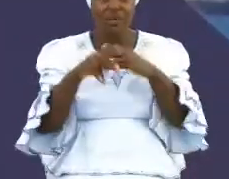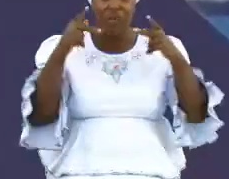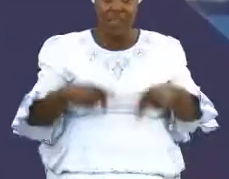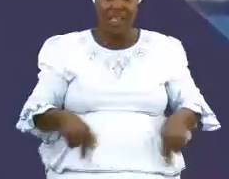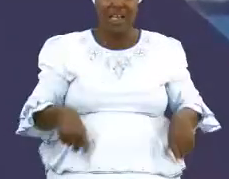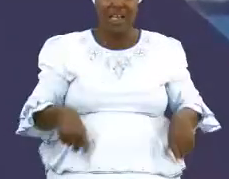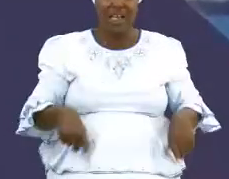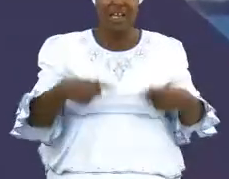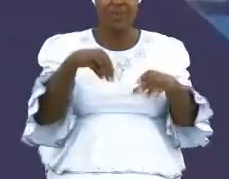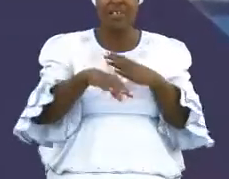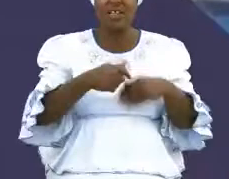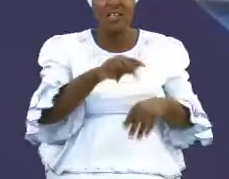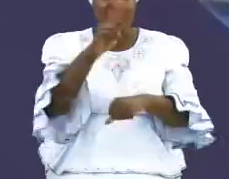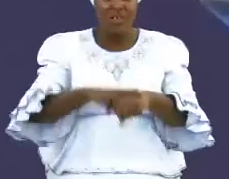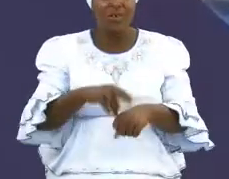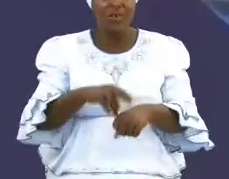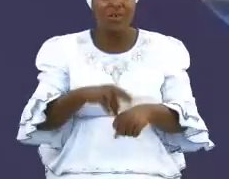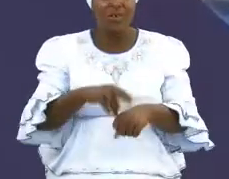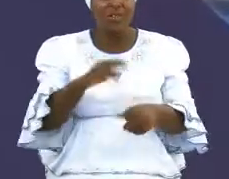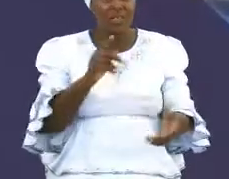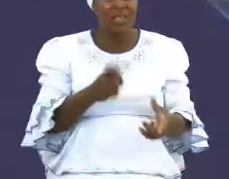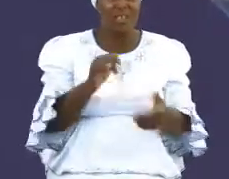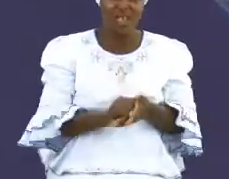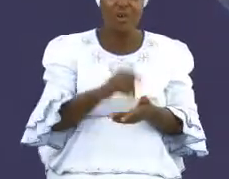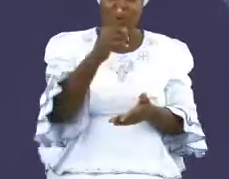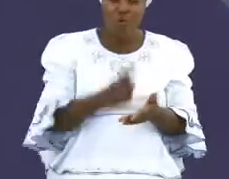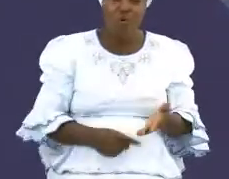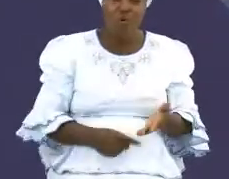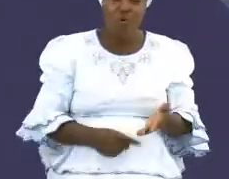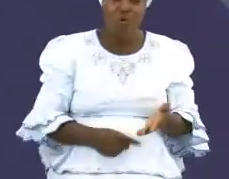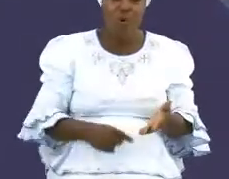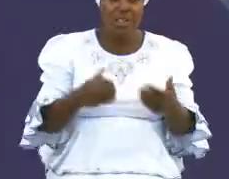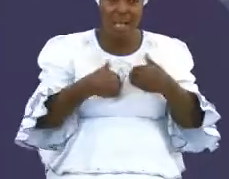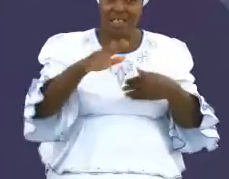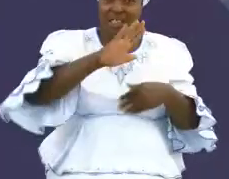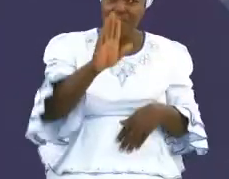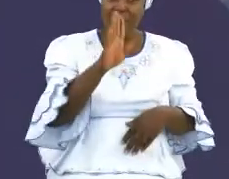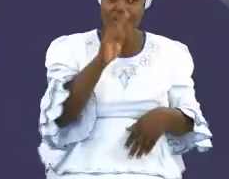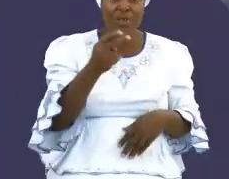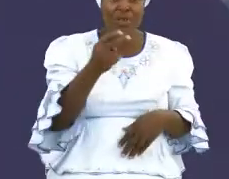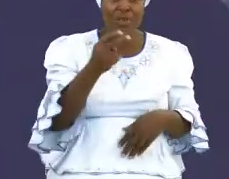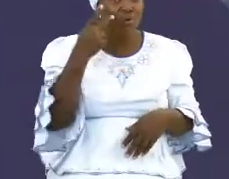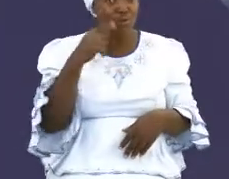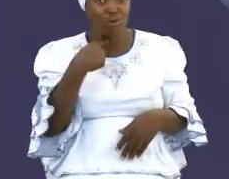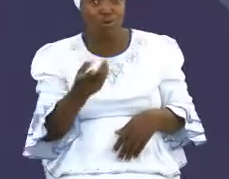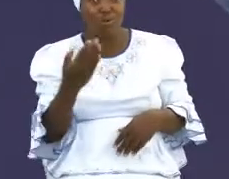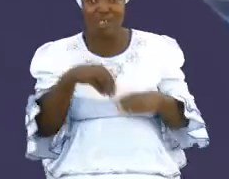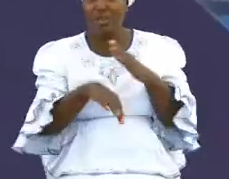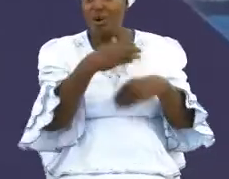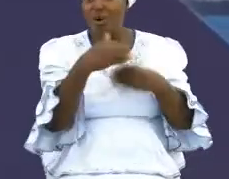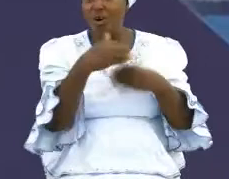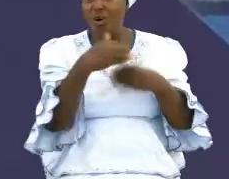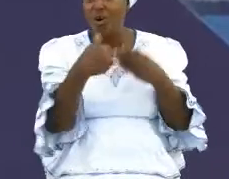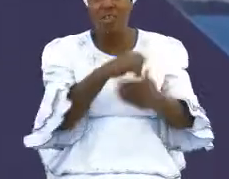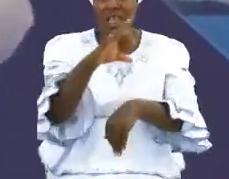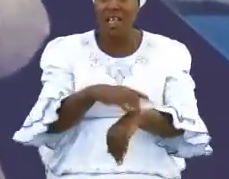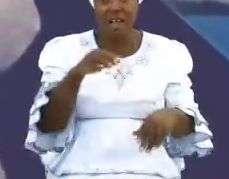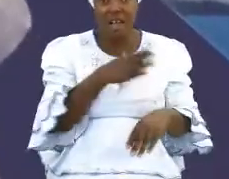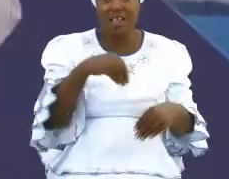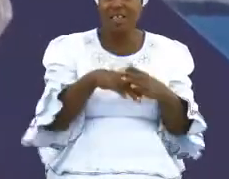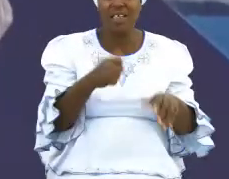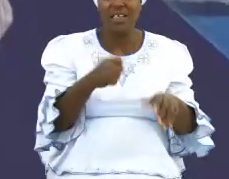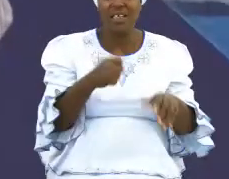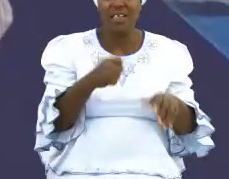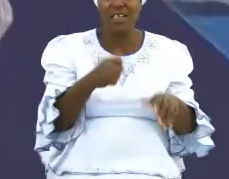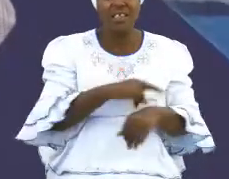it says, what had never been told in all the earth and in any nation, it